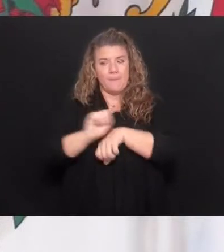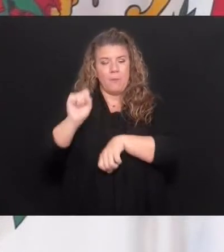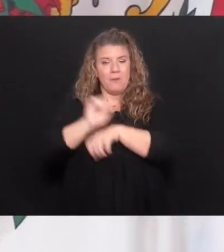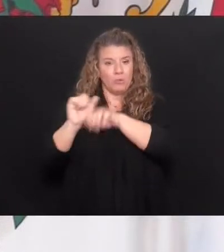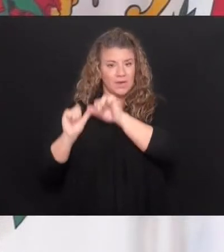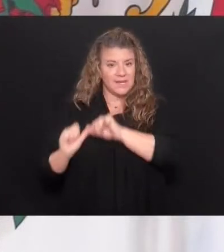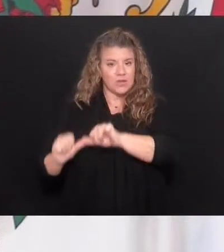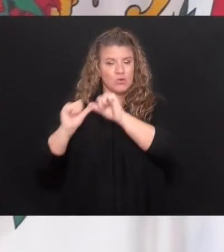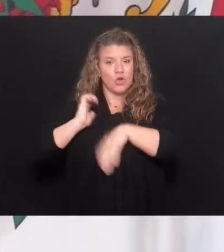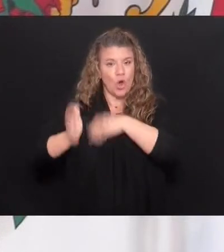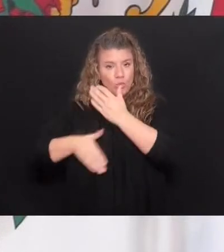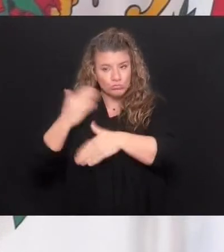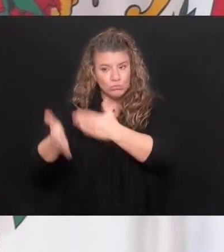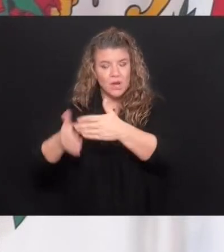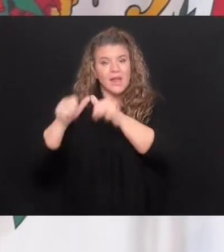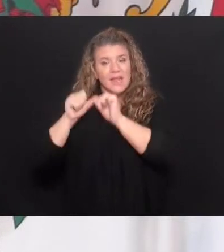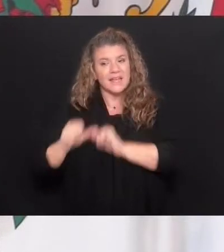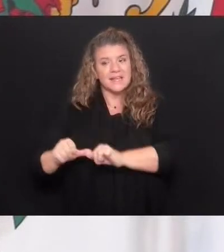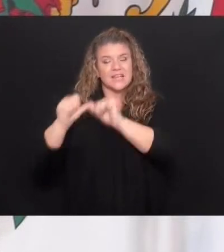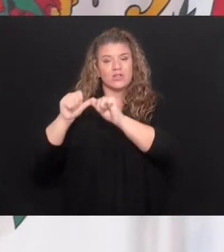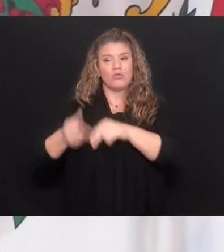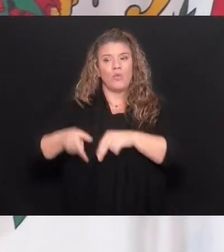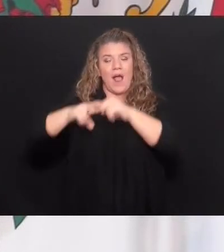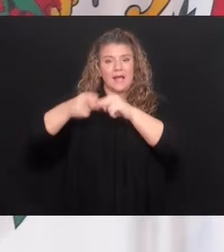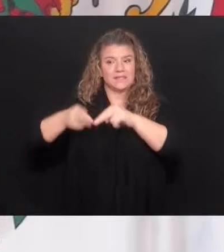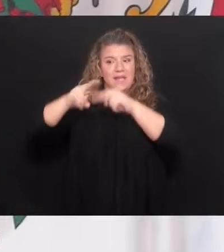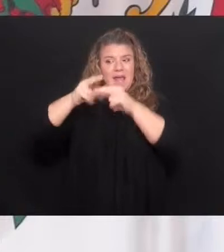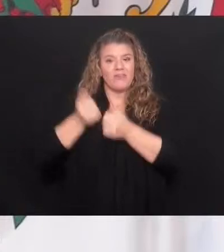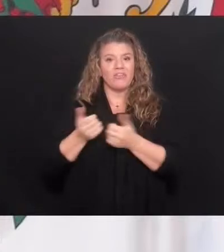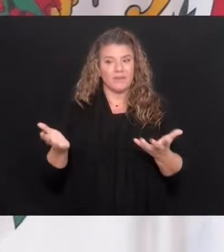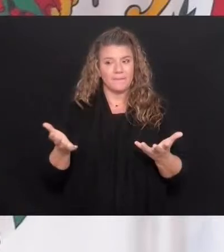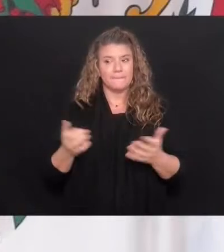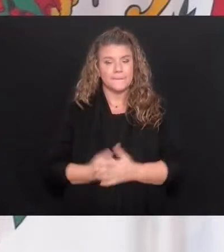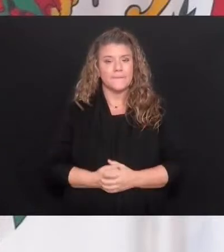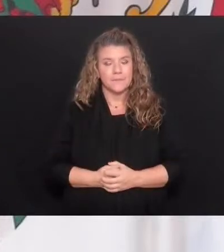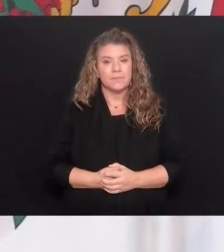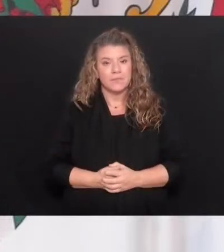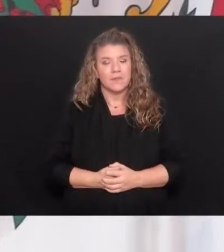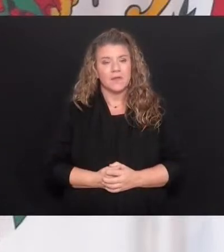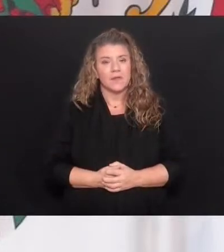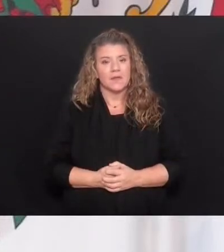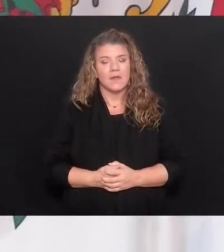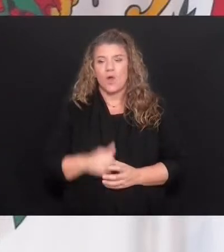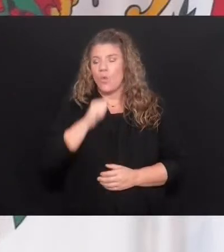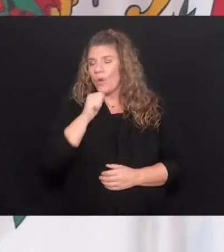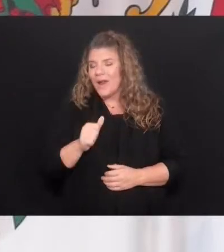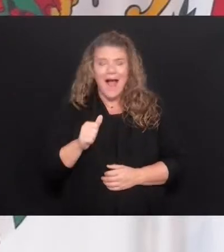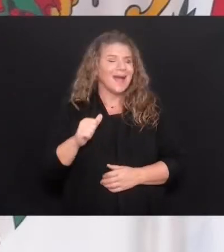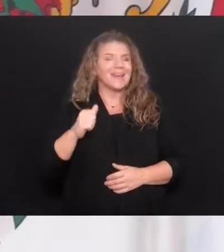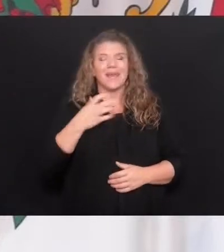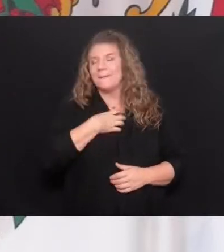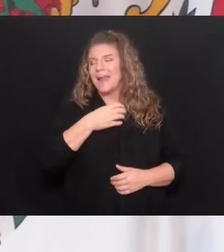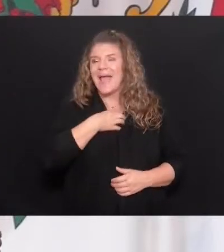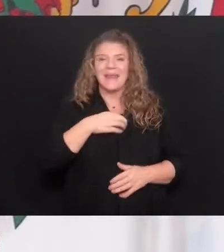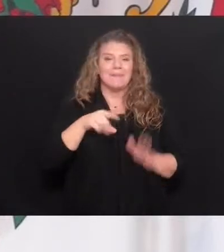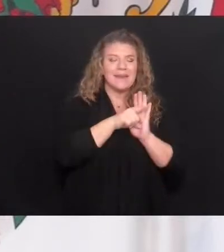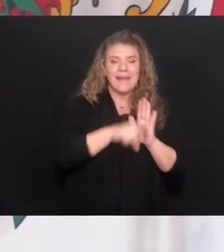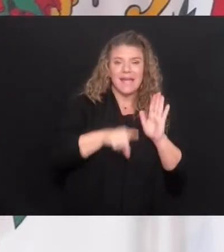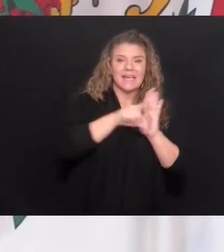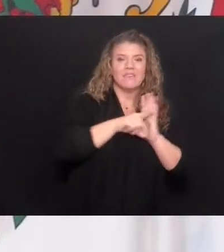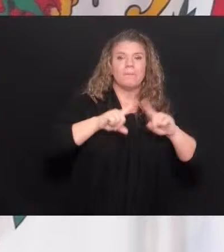to go and continue to rise and everything, and we won't cry over spilled milk,